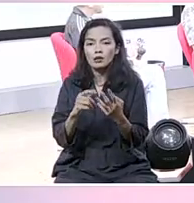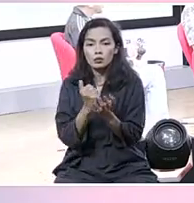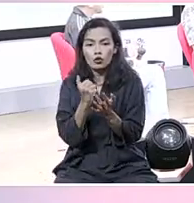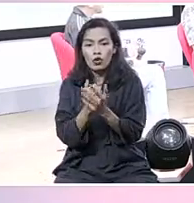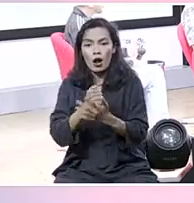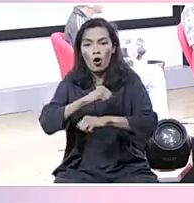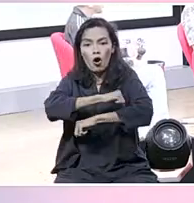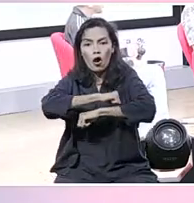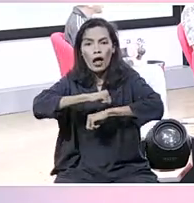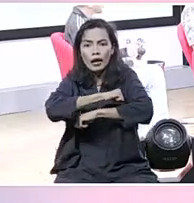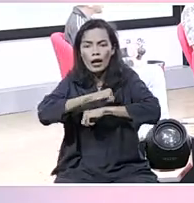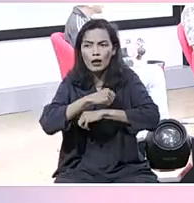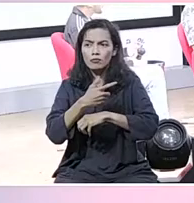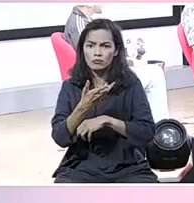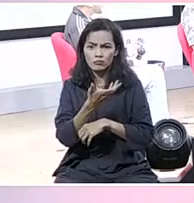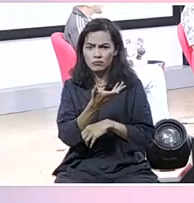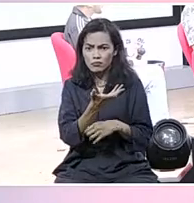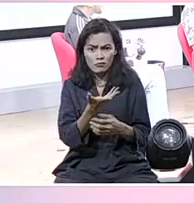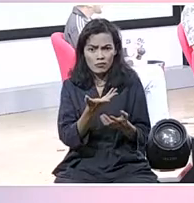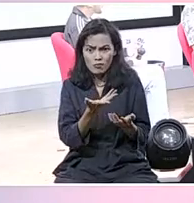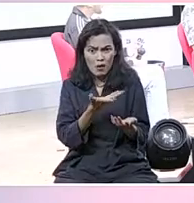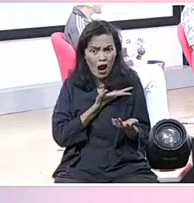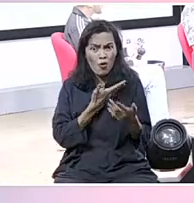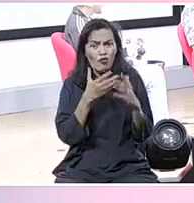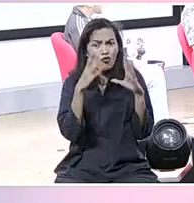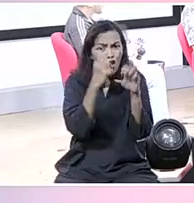it's whatever you want to go into,